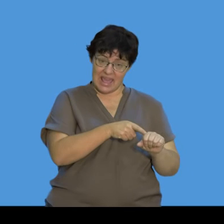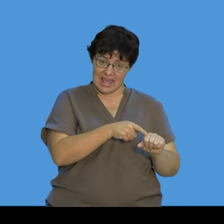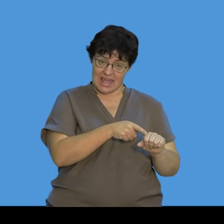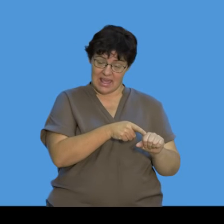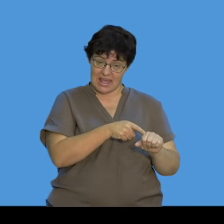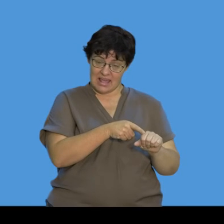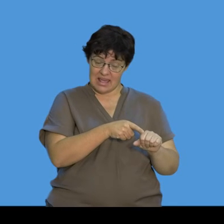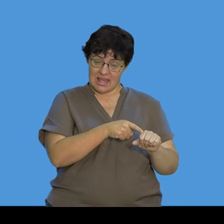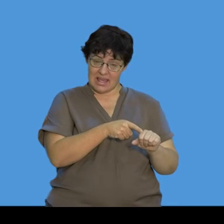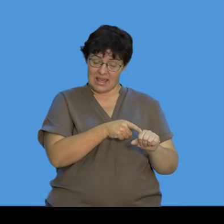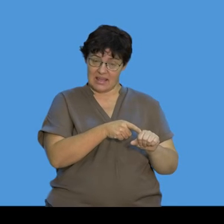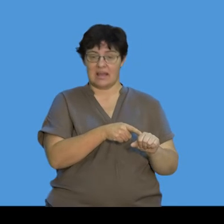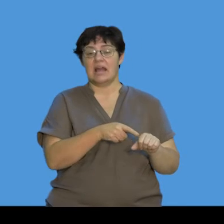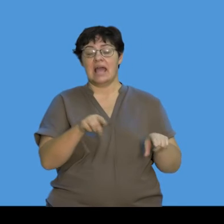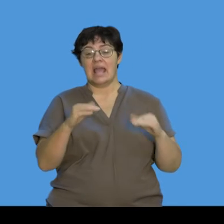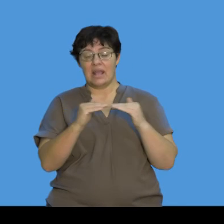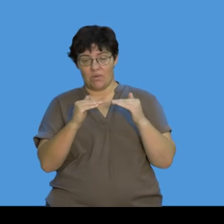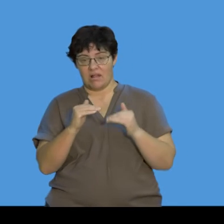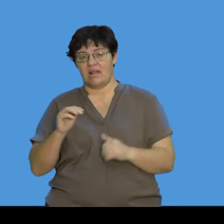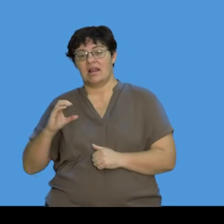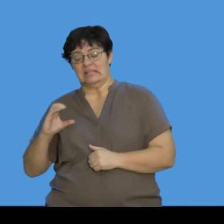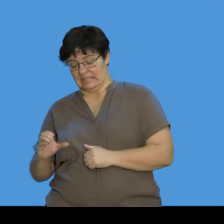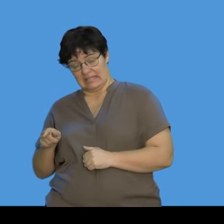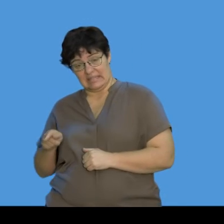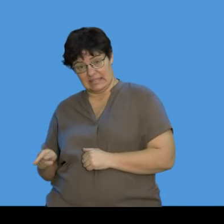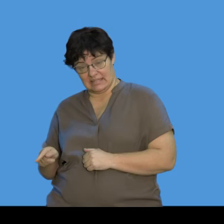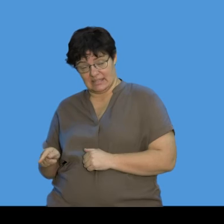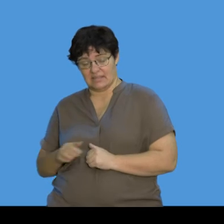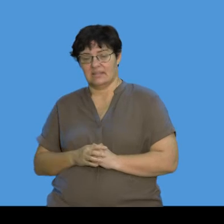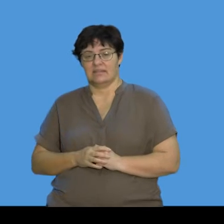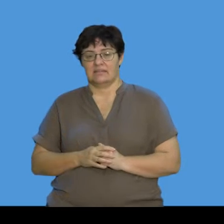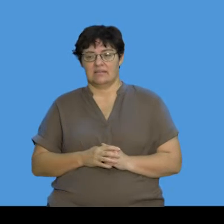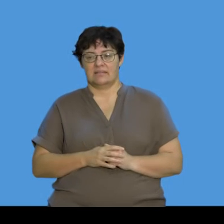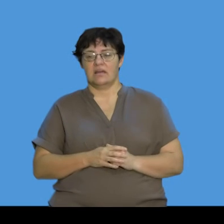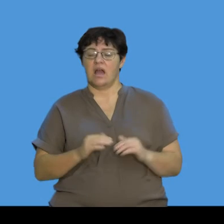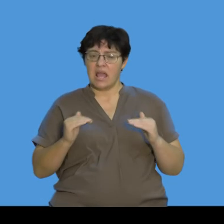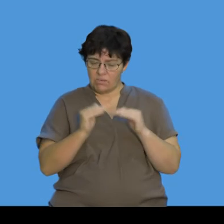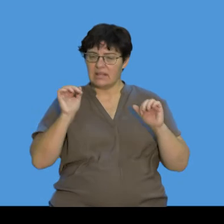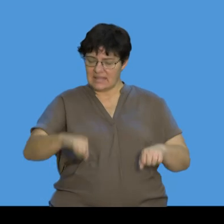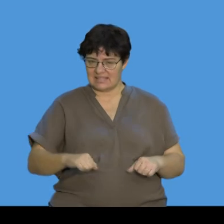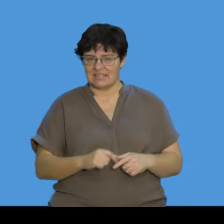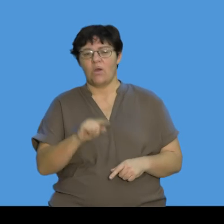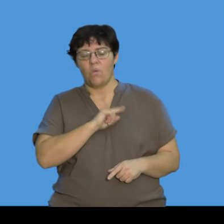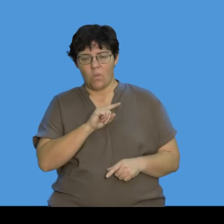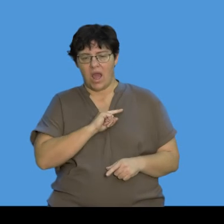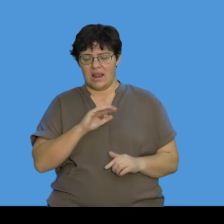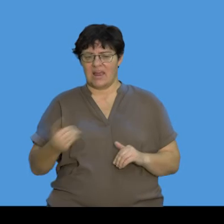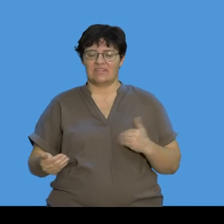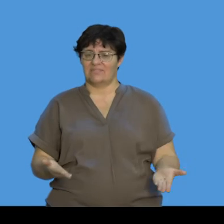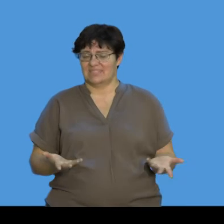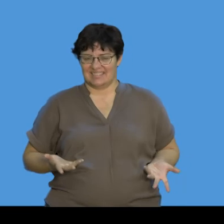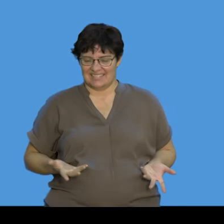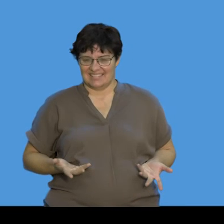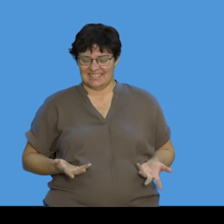A in the triangle ABP must be equal to the angle C in the bigger triangle. Is it equal? Yes, because of